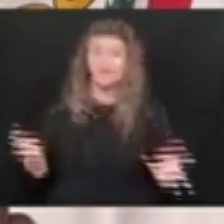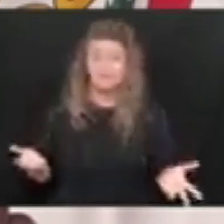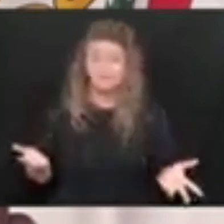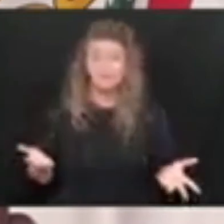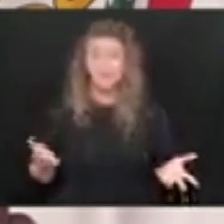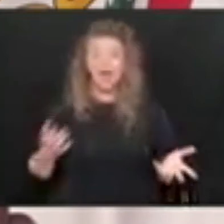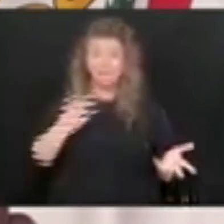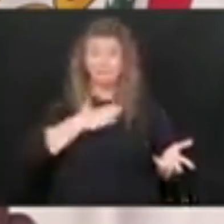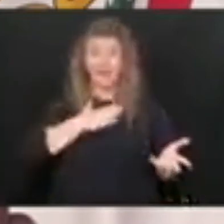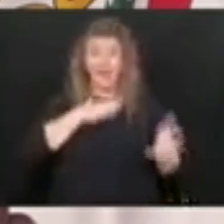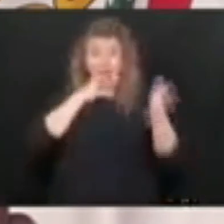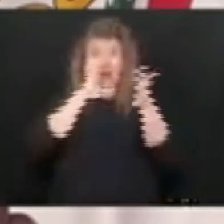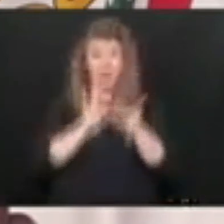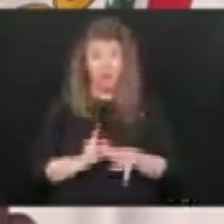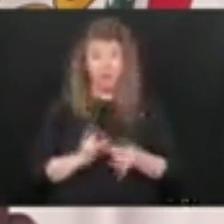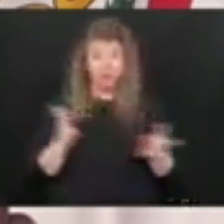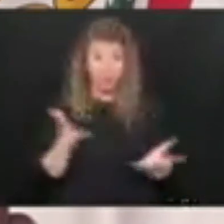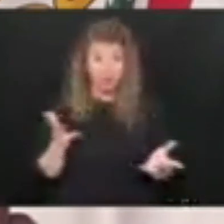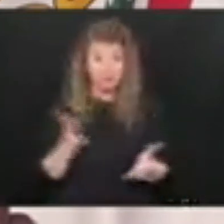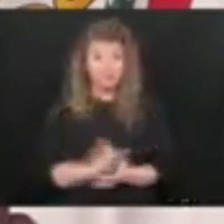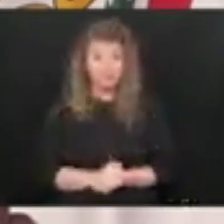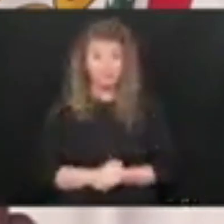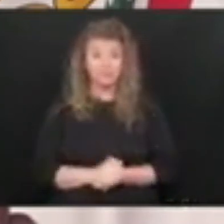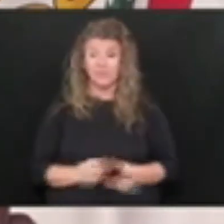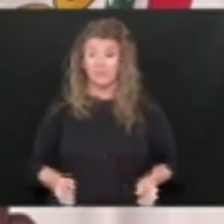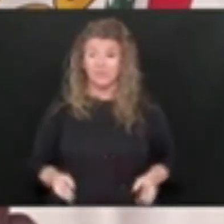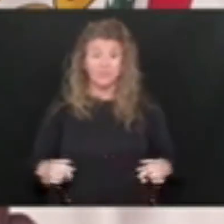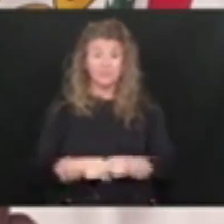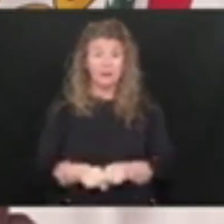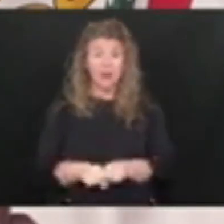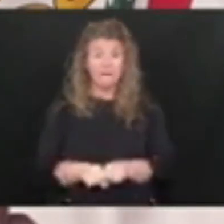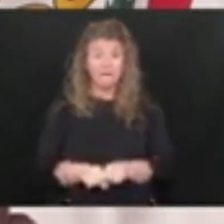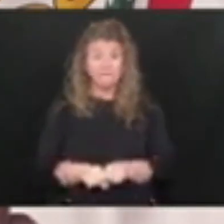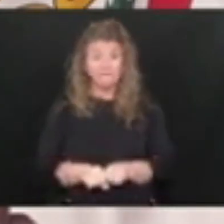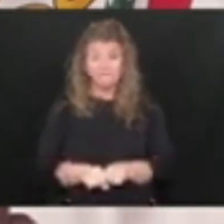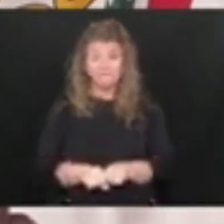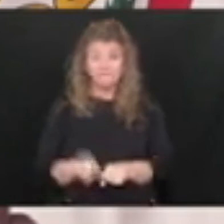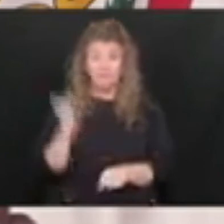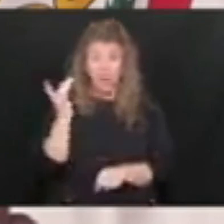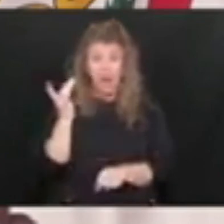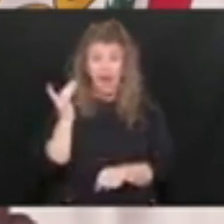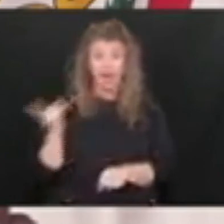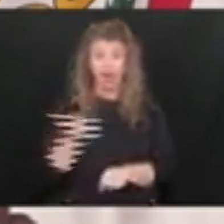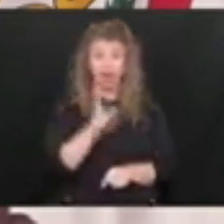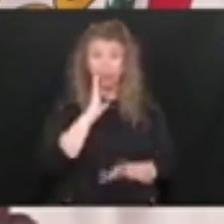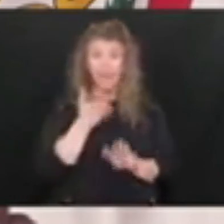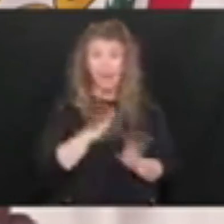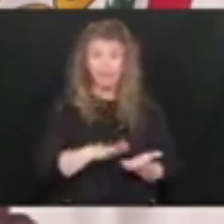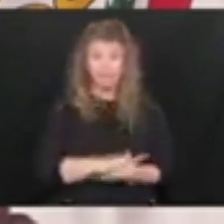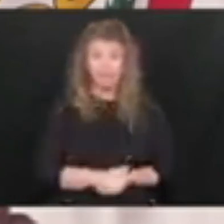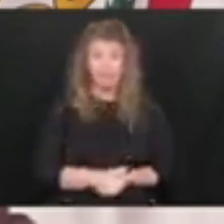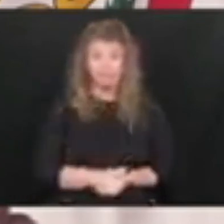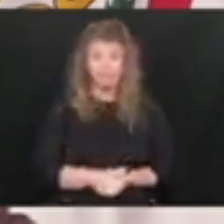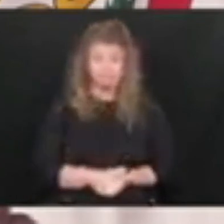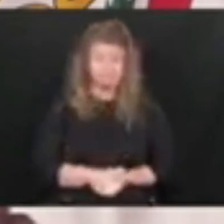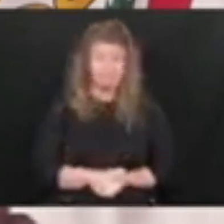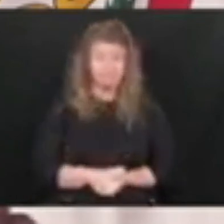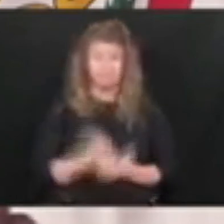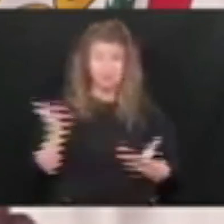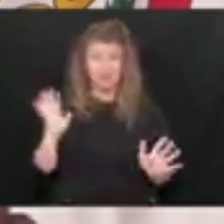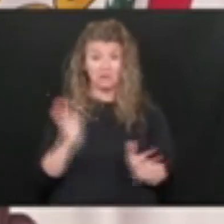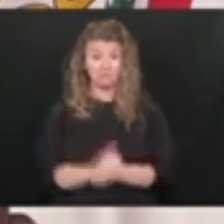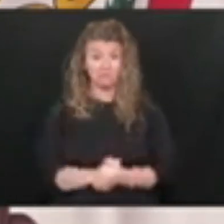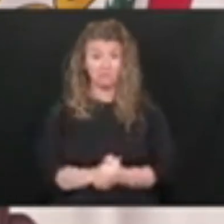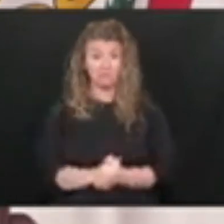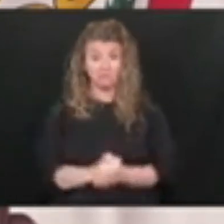I'd say is buckle up, because a bunch of you are going to die. That's all there is to it. A